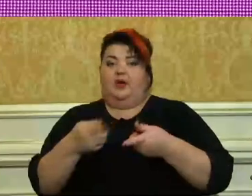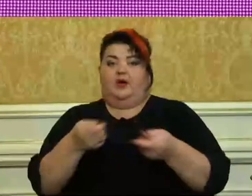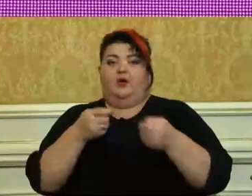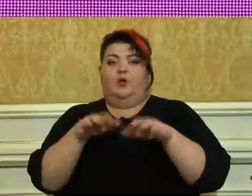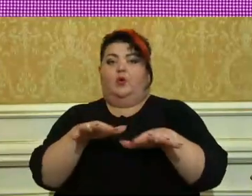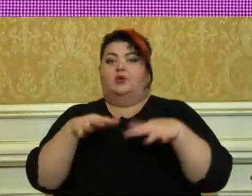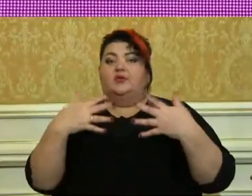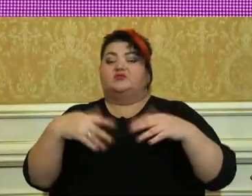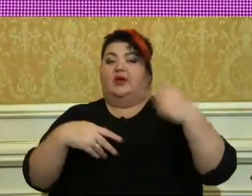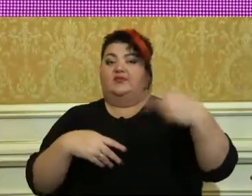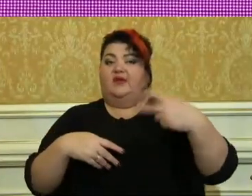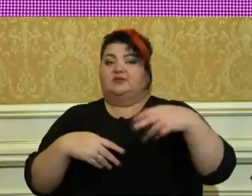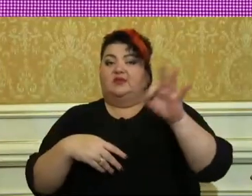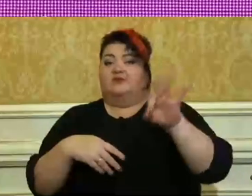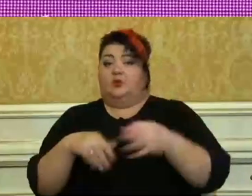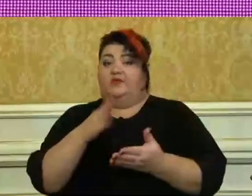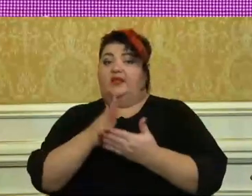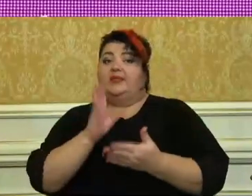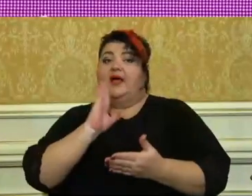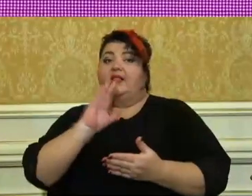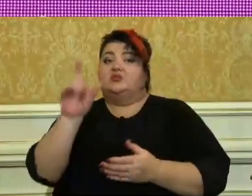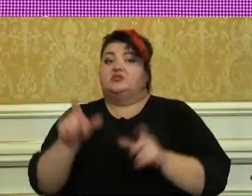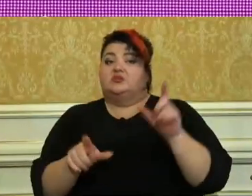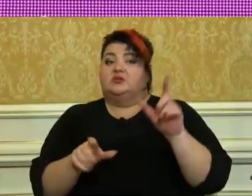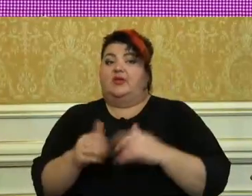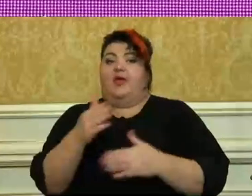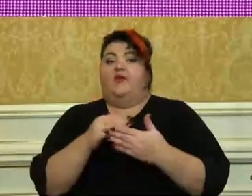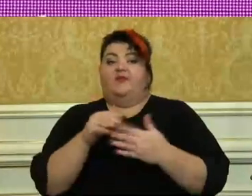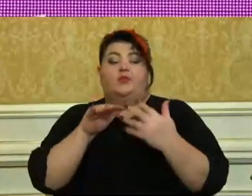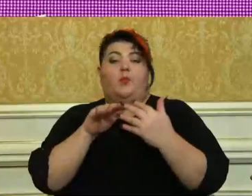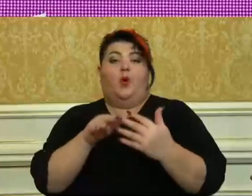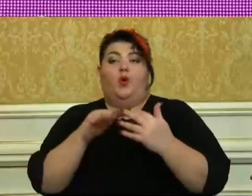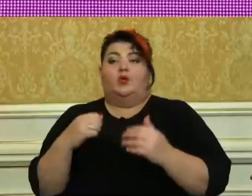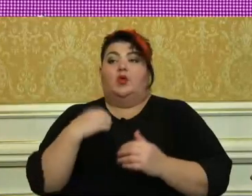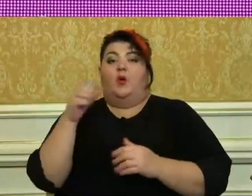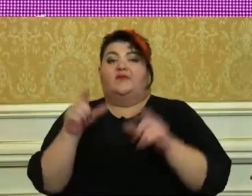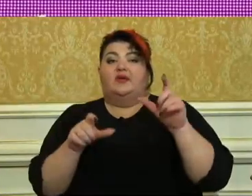the negotiators, we had 20% of women, and in terms